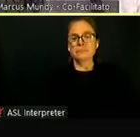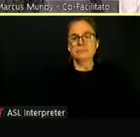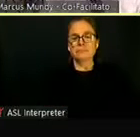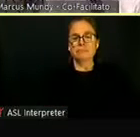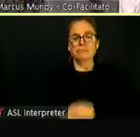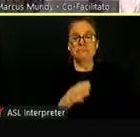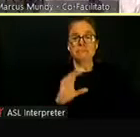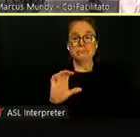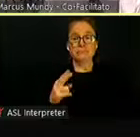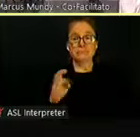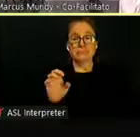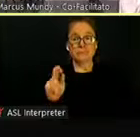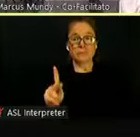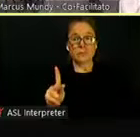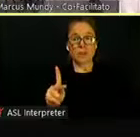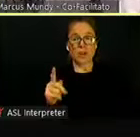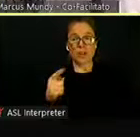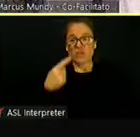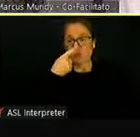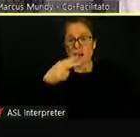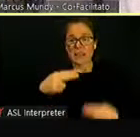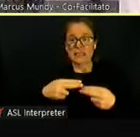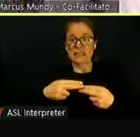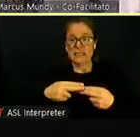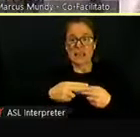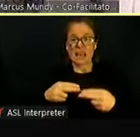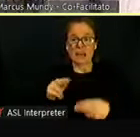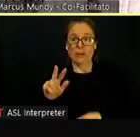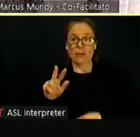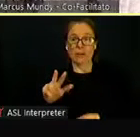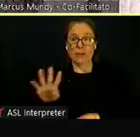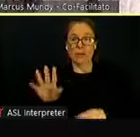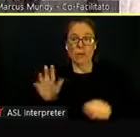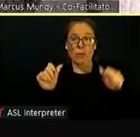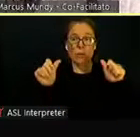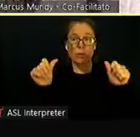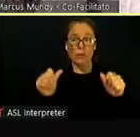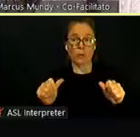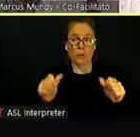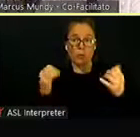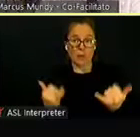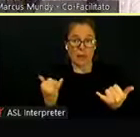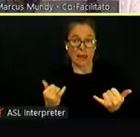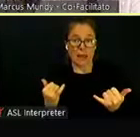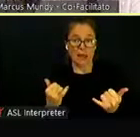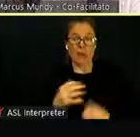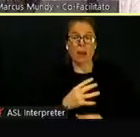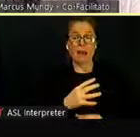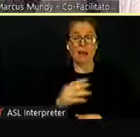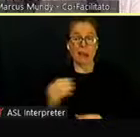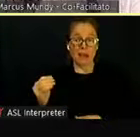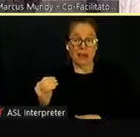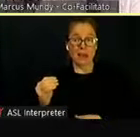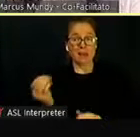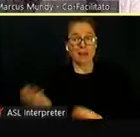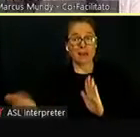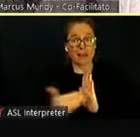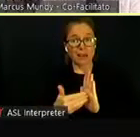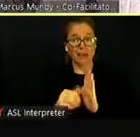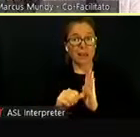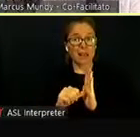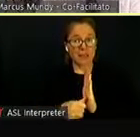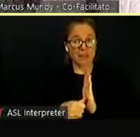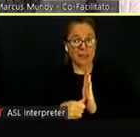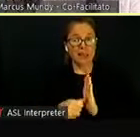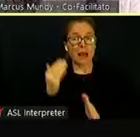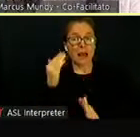to pull up slide 34 for now. But while he's doing that, I just wanted to reiterate to everybody, I know